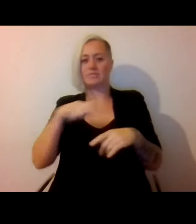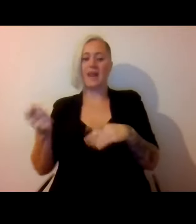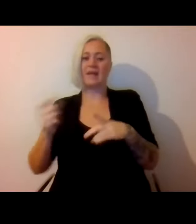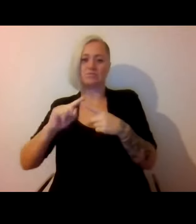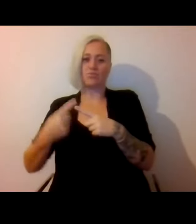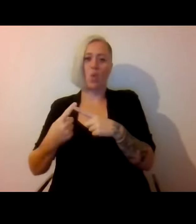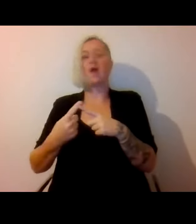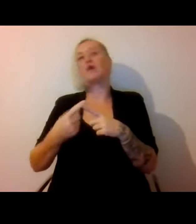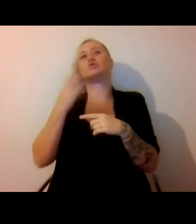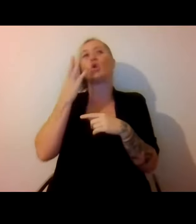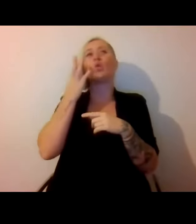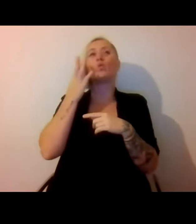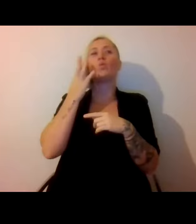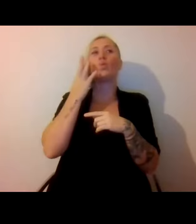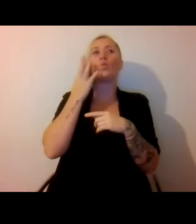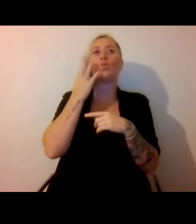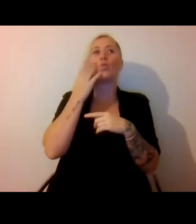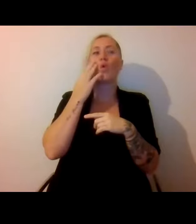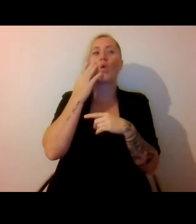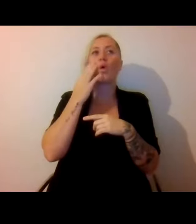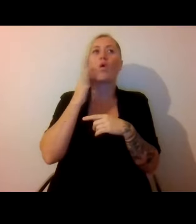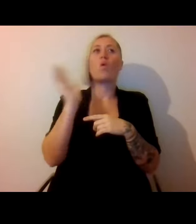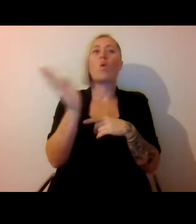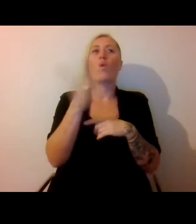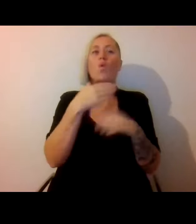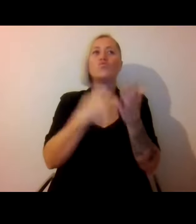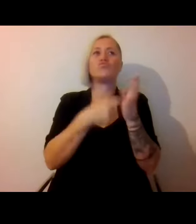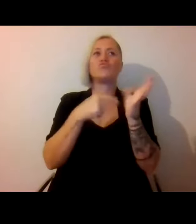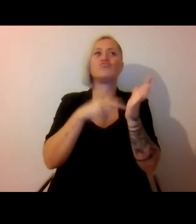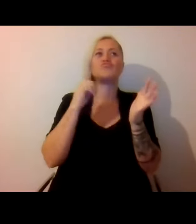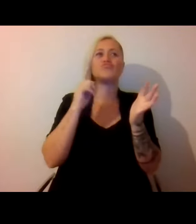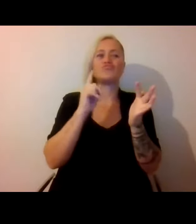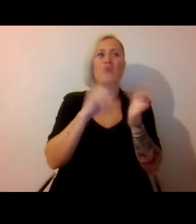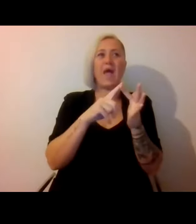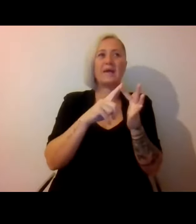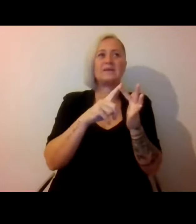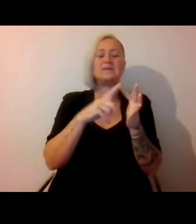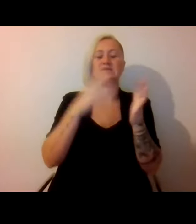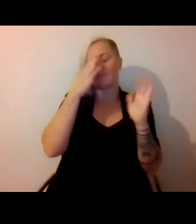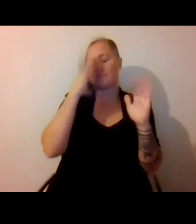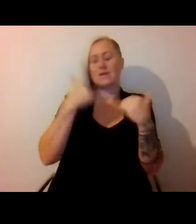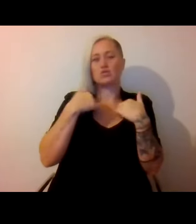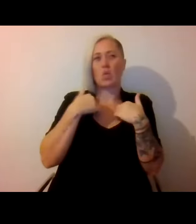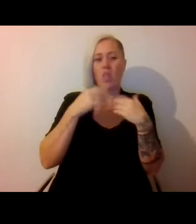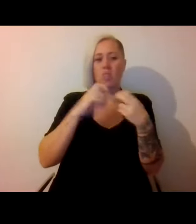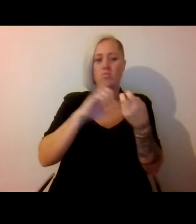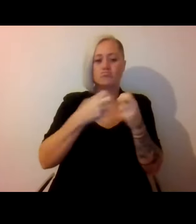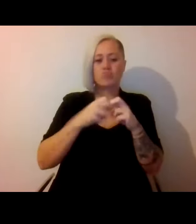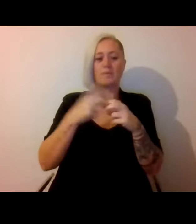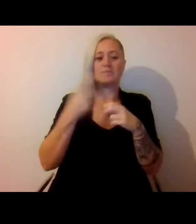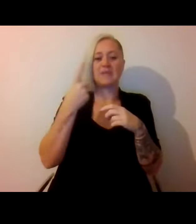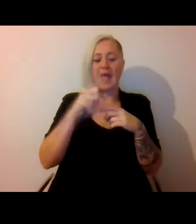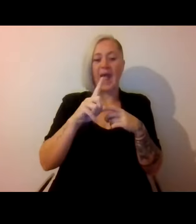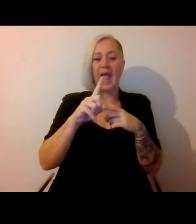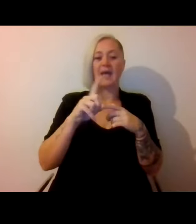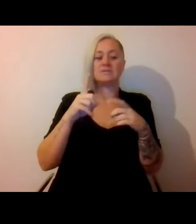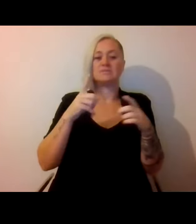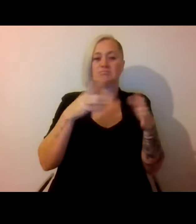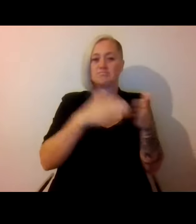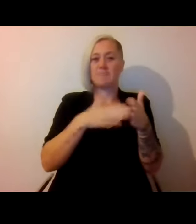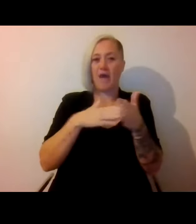while overall increased rates of mental health problems and extreme barriers to behavioural health care